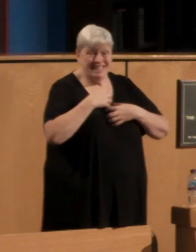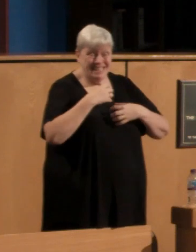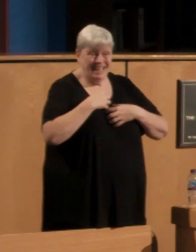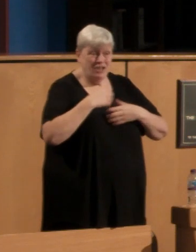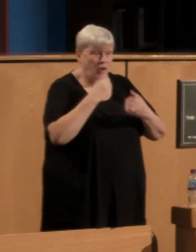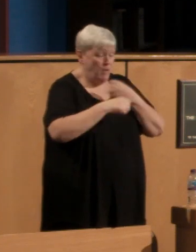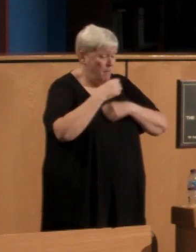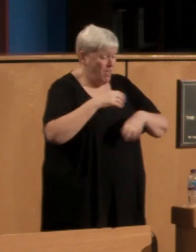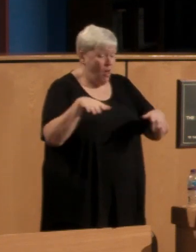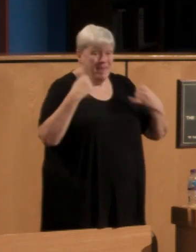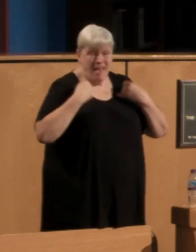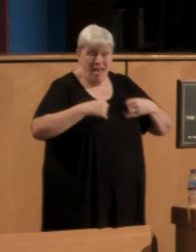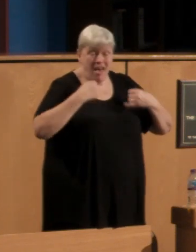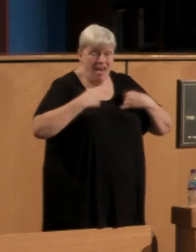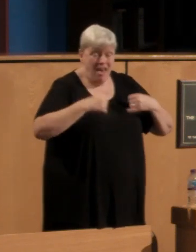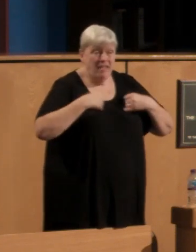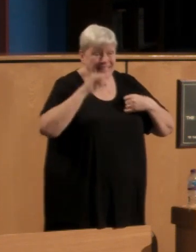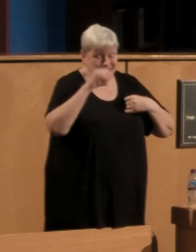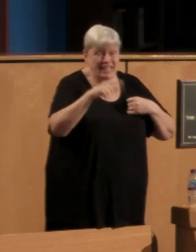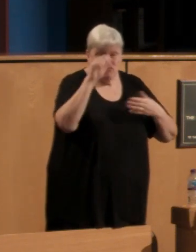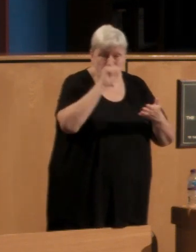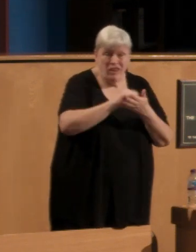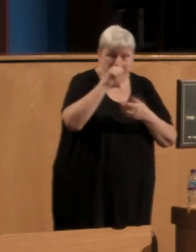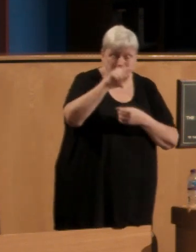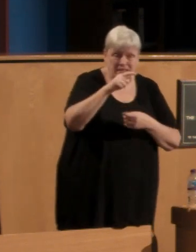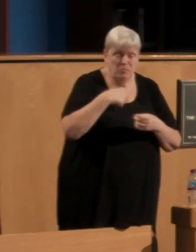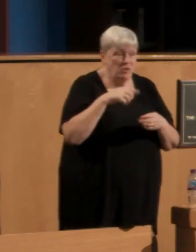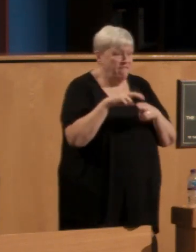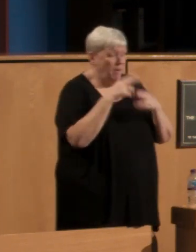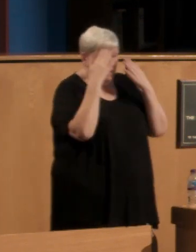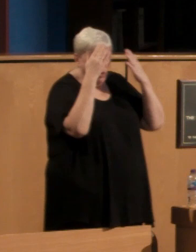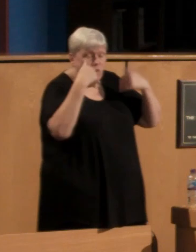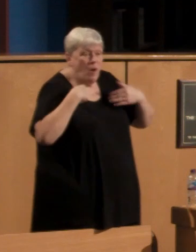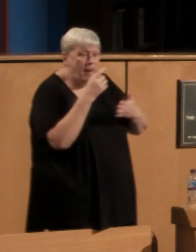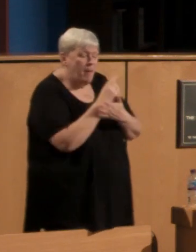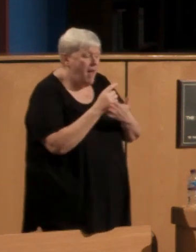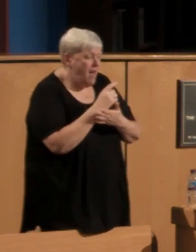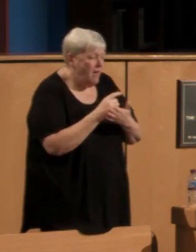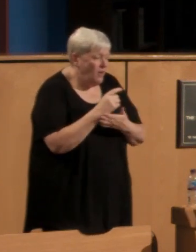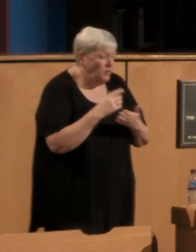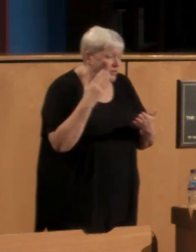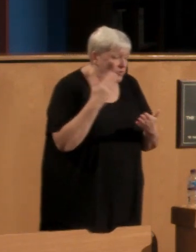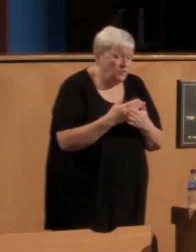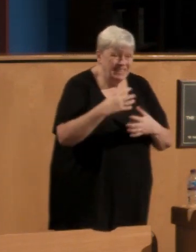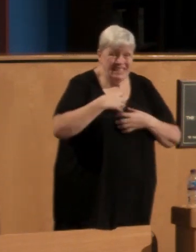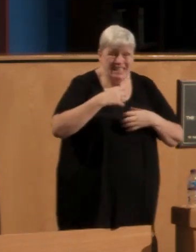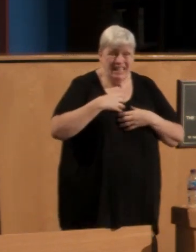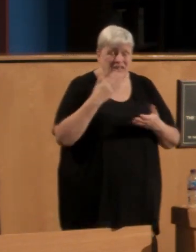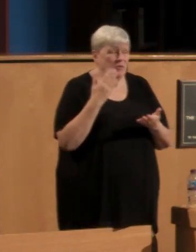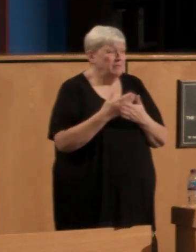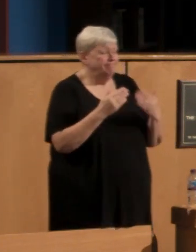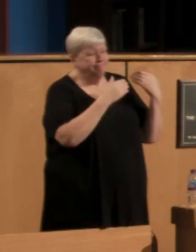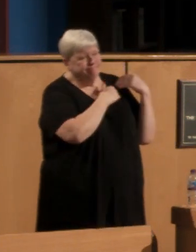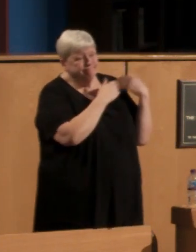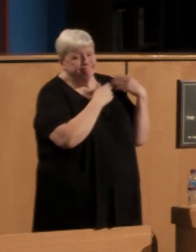ill and scared of things that they don't understand and don't know about. And it would be bizarre to say you shouldn't be scared of being in pain, especially being in